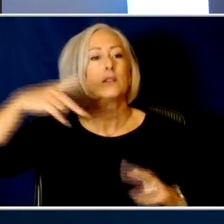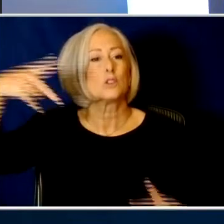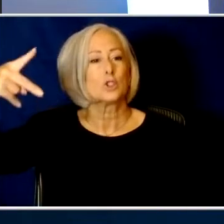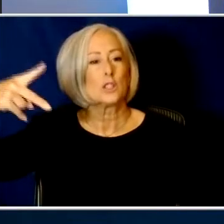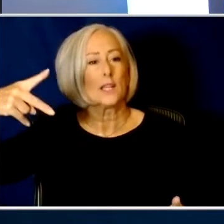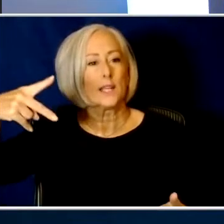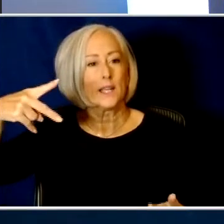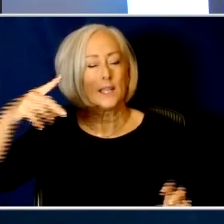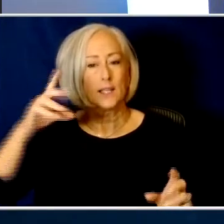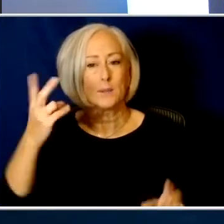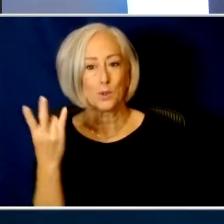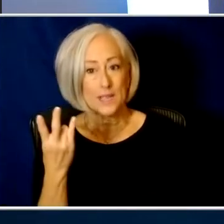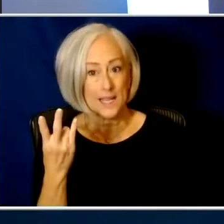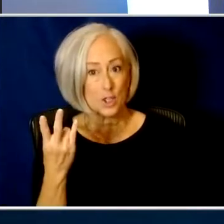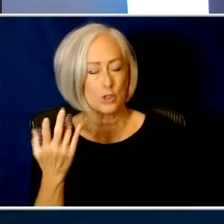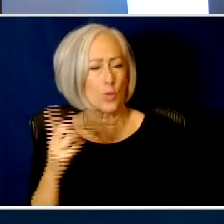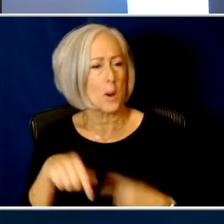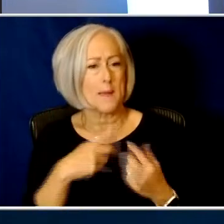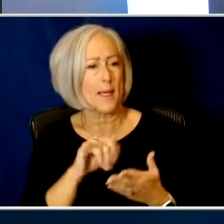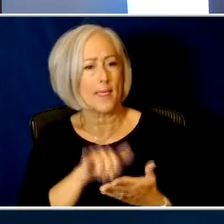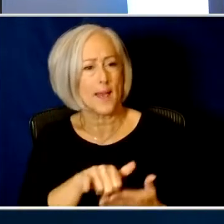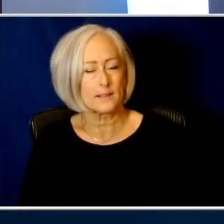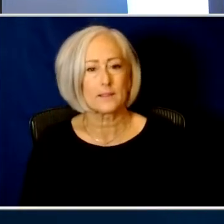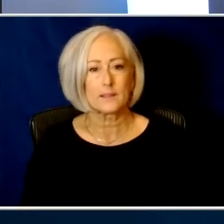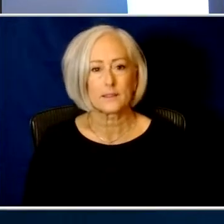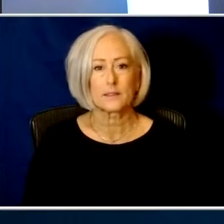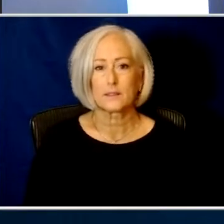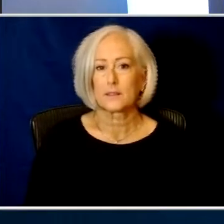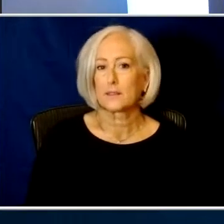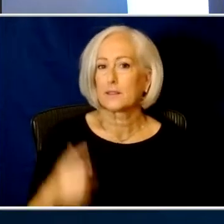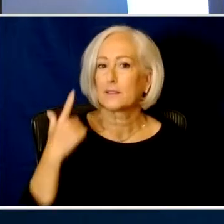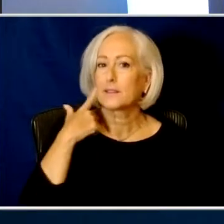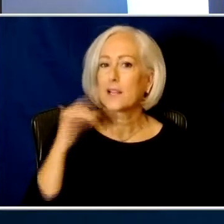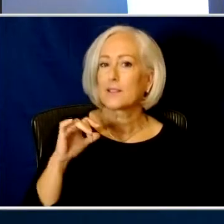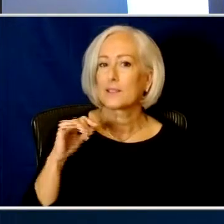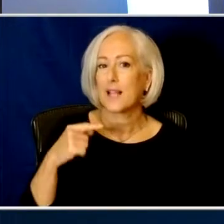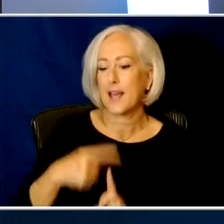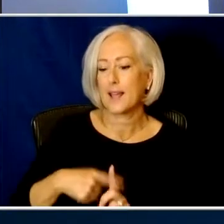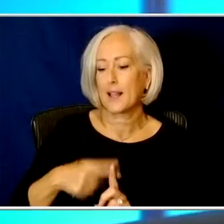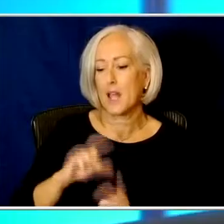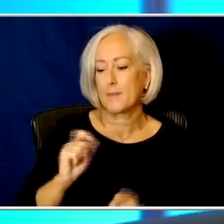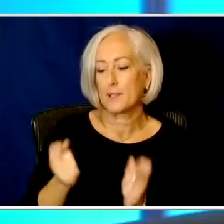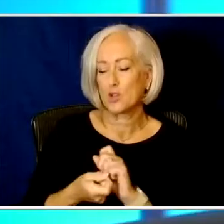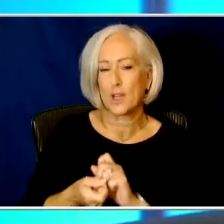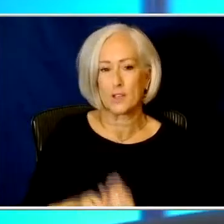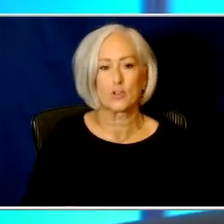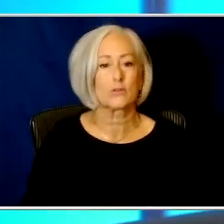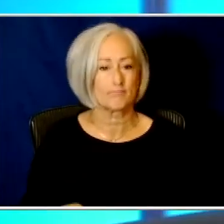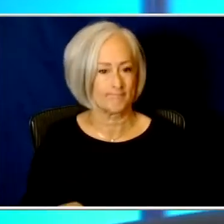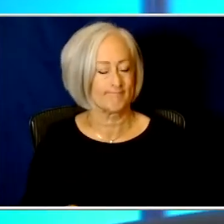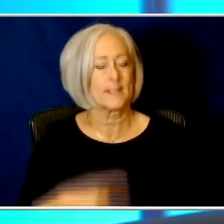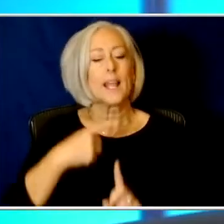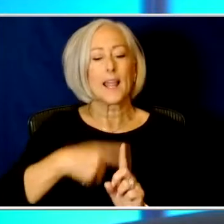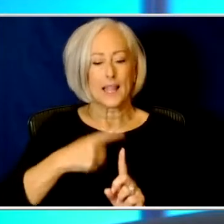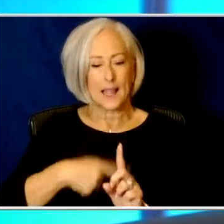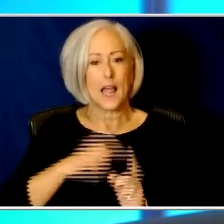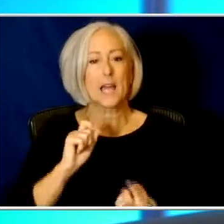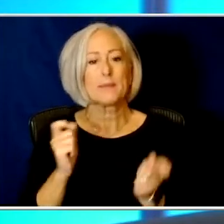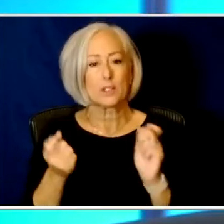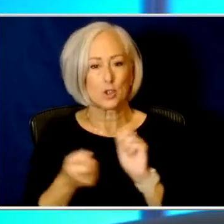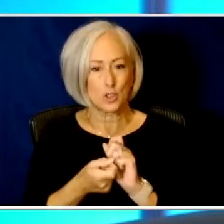What about environmental? I think that sounds like climate change. We know climate change. I mean, climate change impacts different types